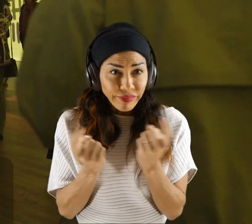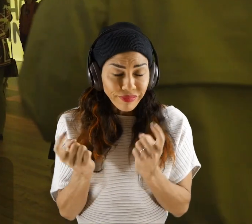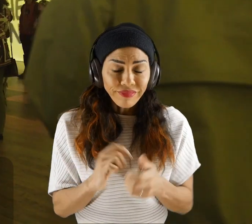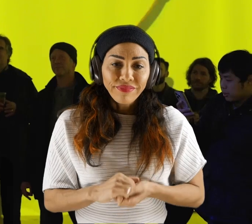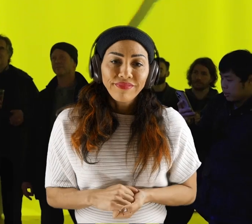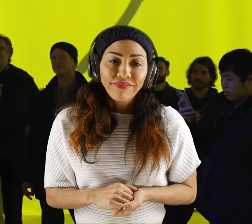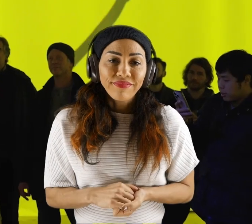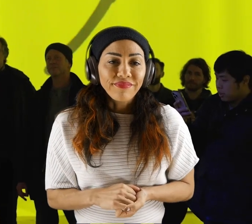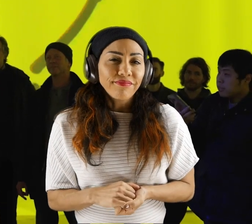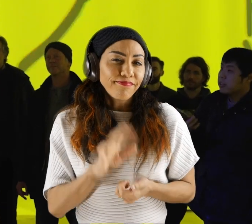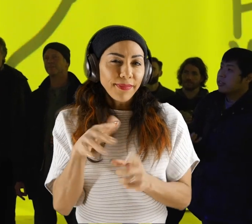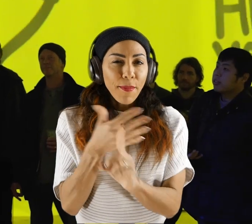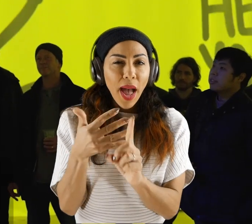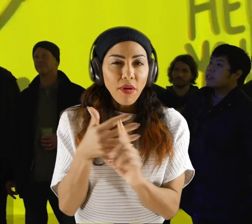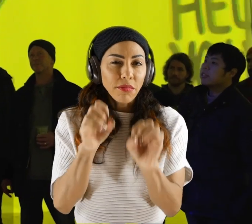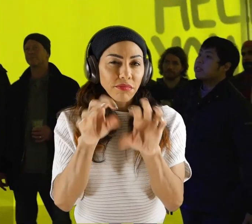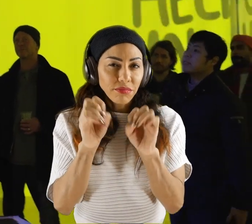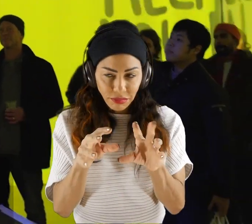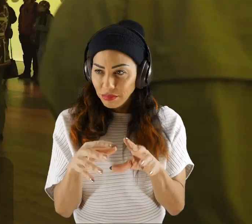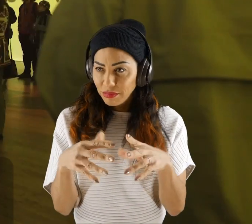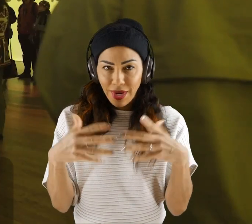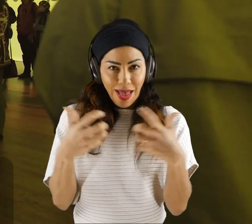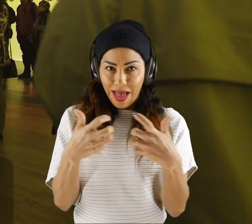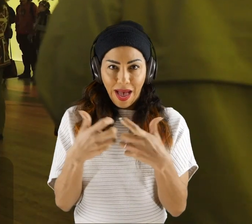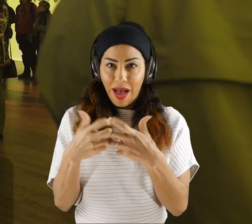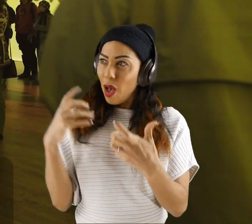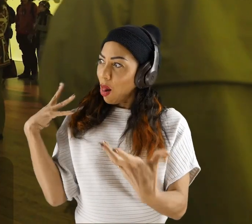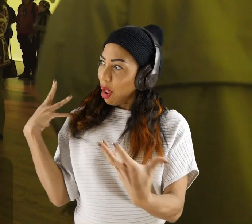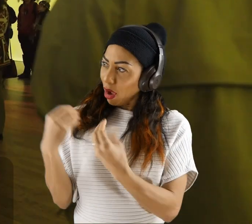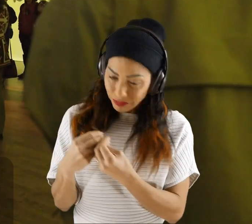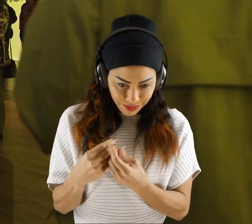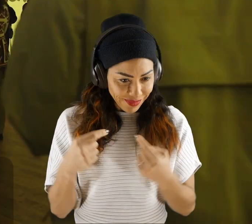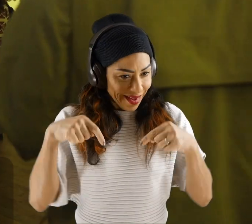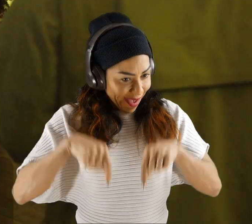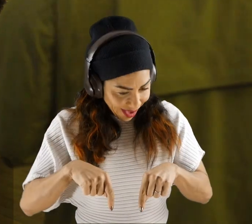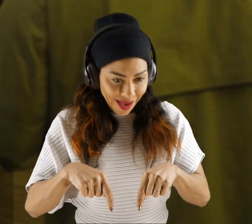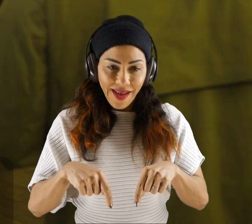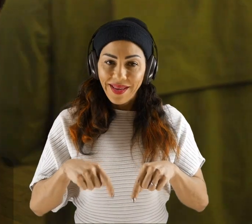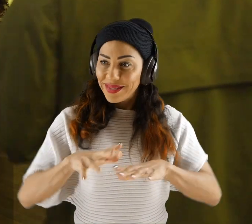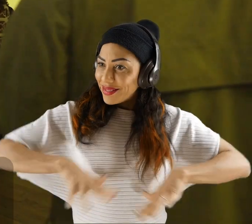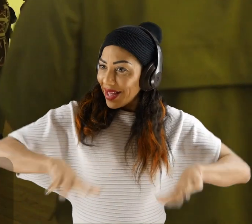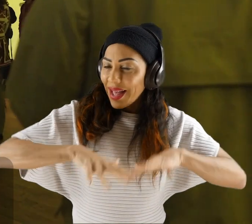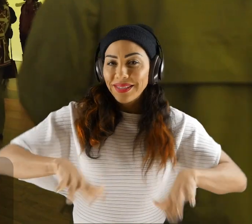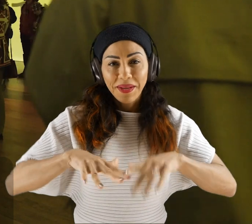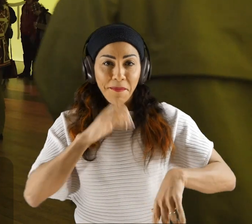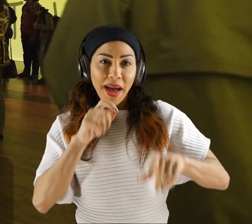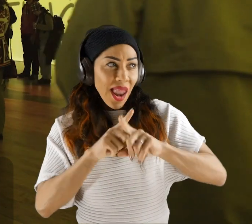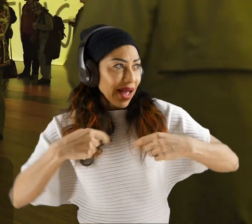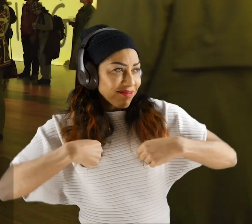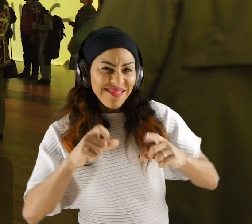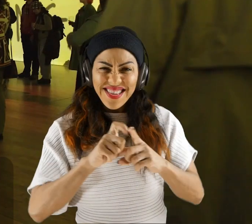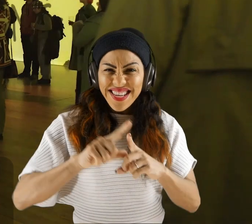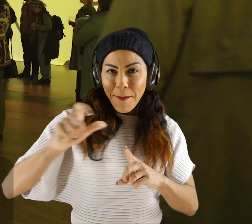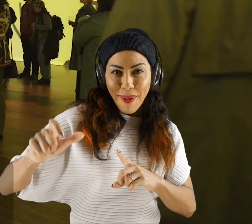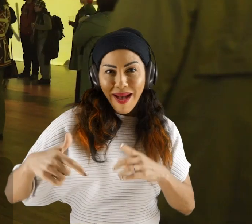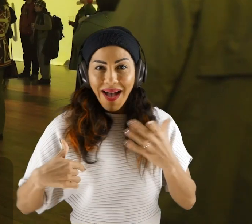here. Just a bit of background, how we got to this space, stage, place in life, Man Like December, all of this stuff.